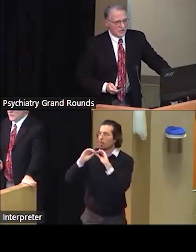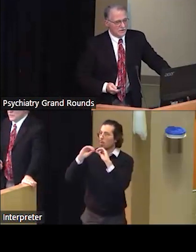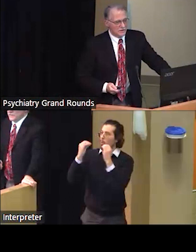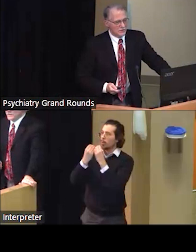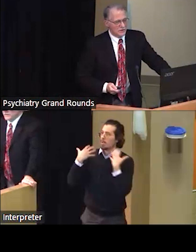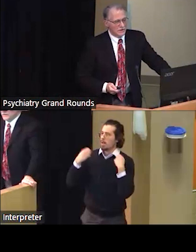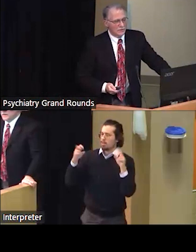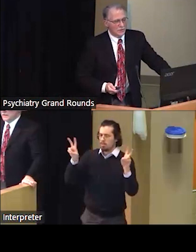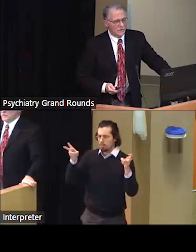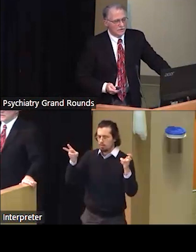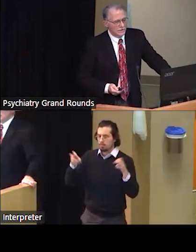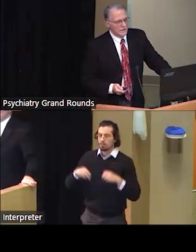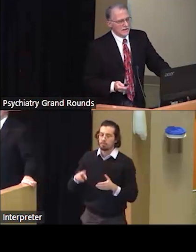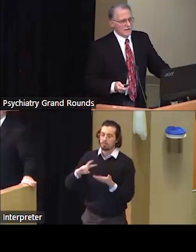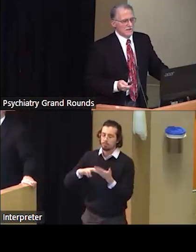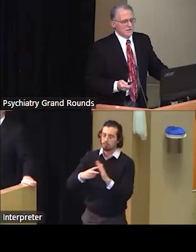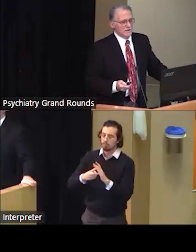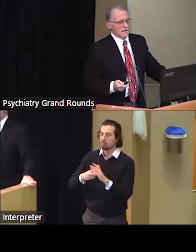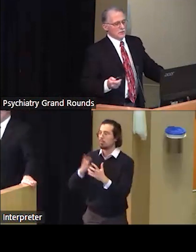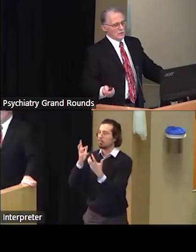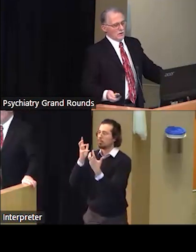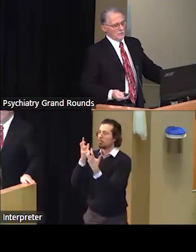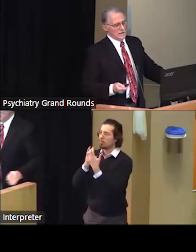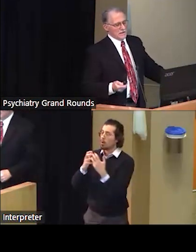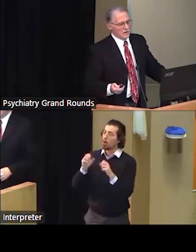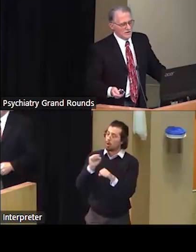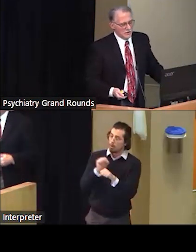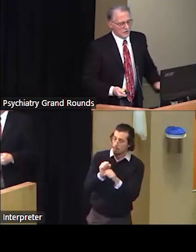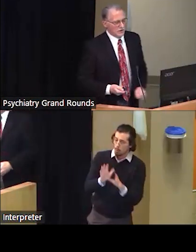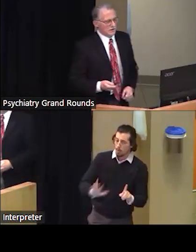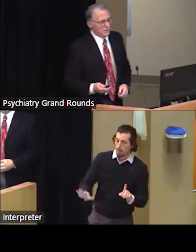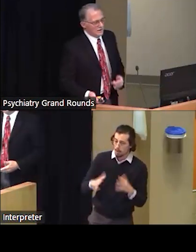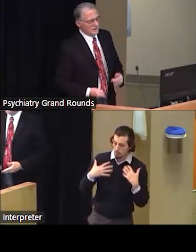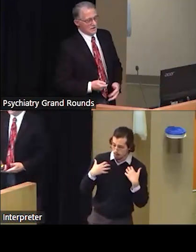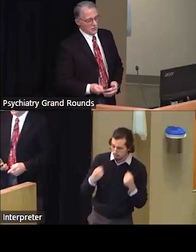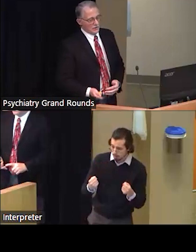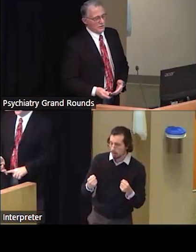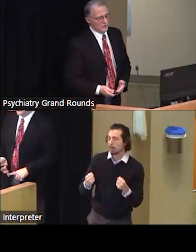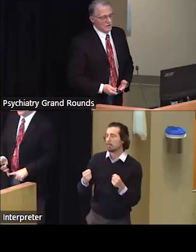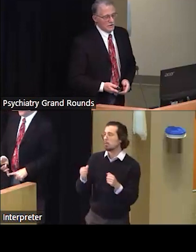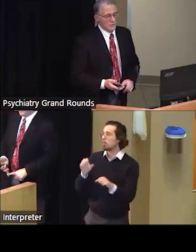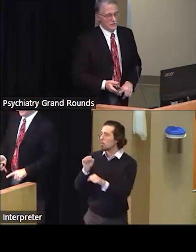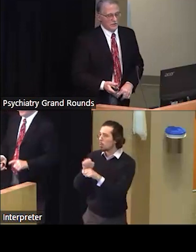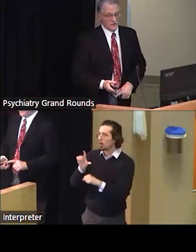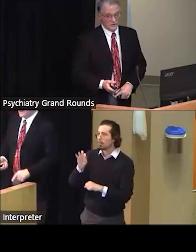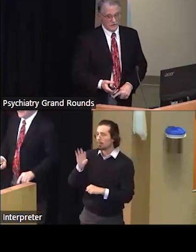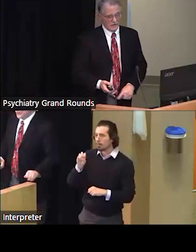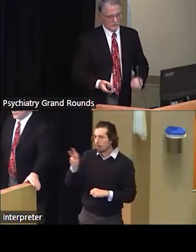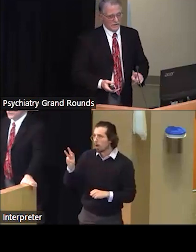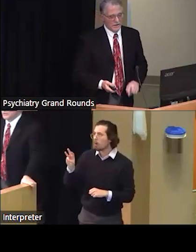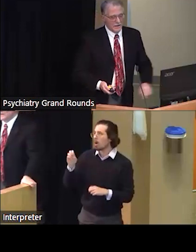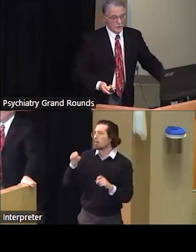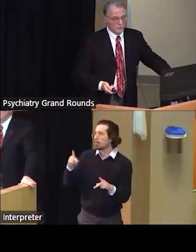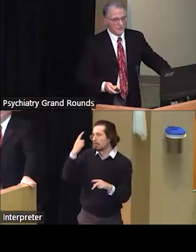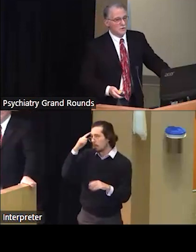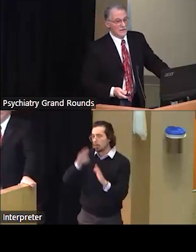Organizational health is another term we've come up with. Alignment, employee well-being, organizational justice, processes and workflows are clear opportunities for